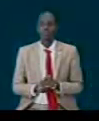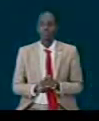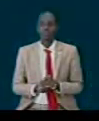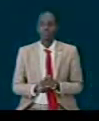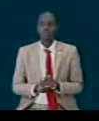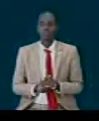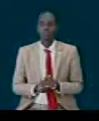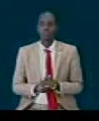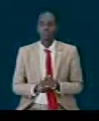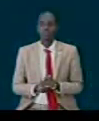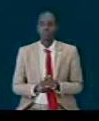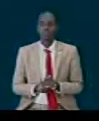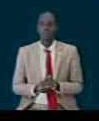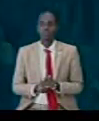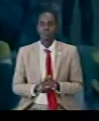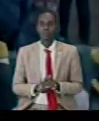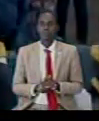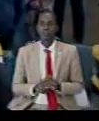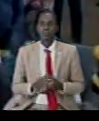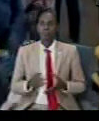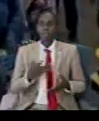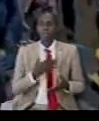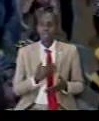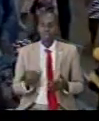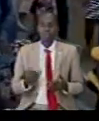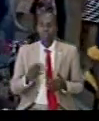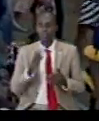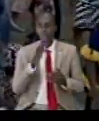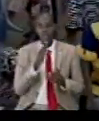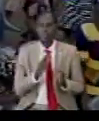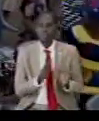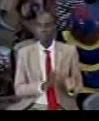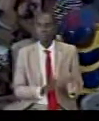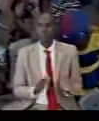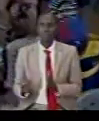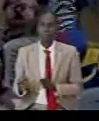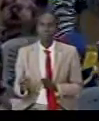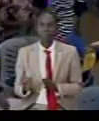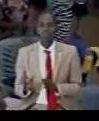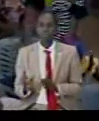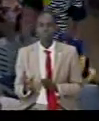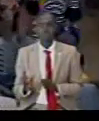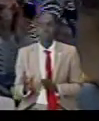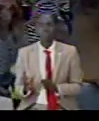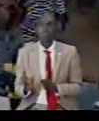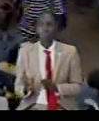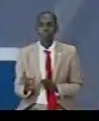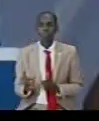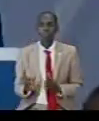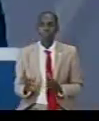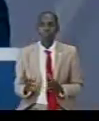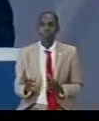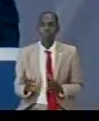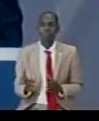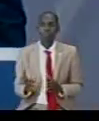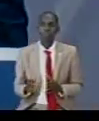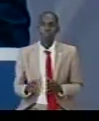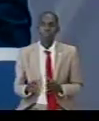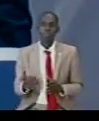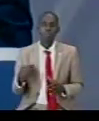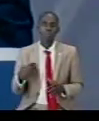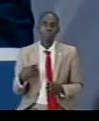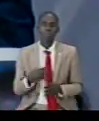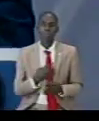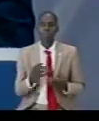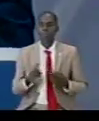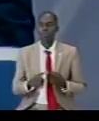And as the choir gets ready to render the divine song to us, we want to